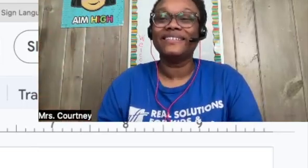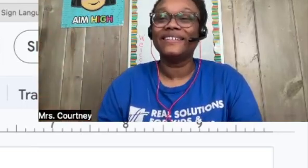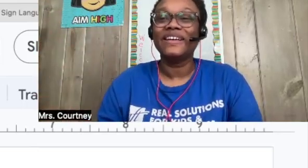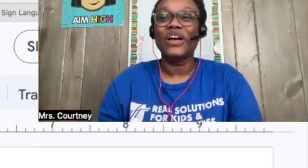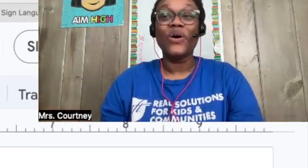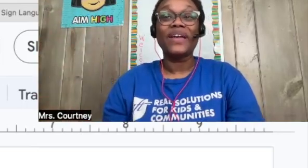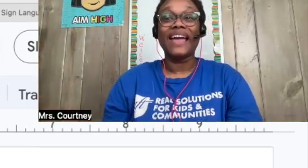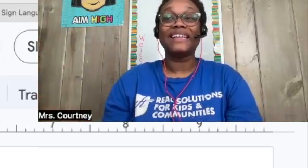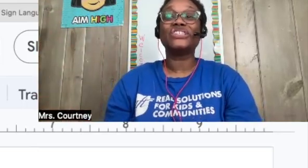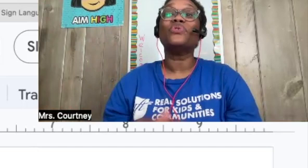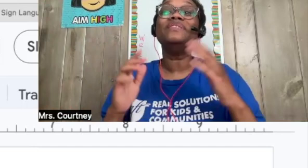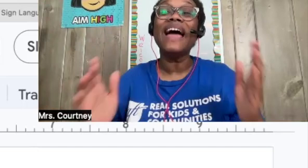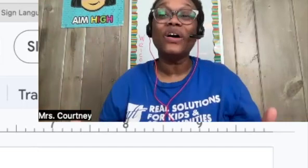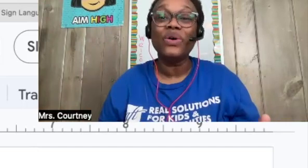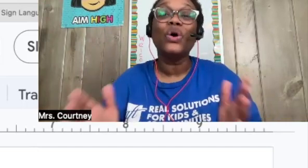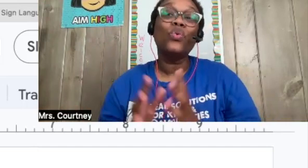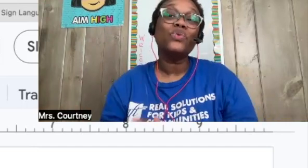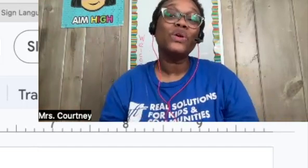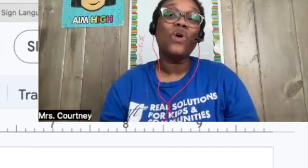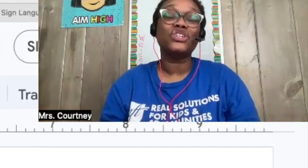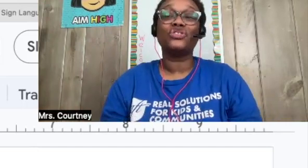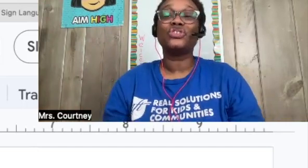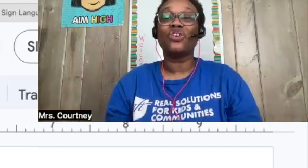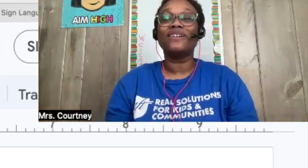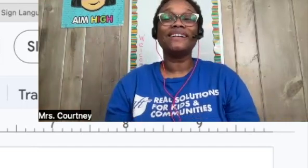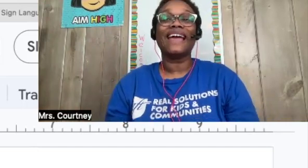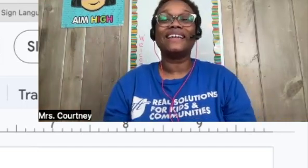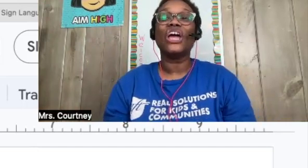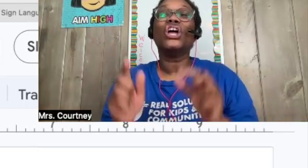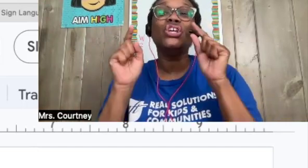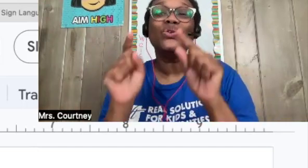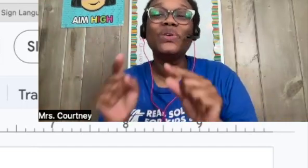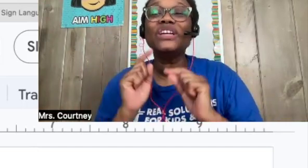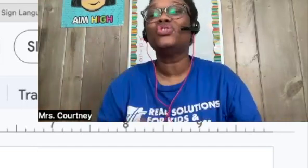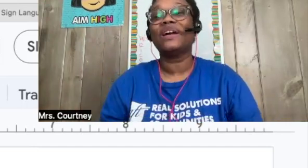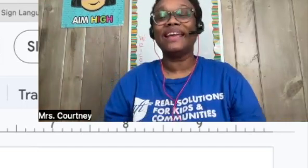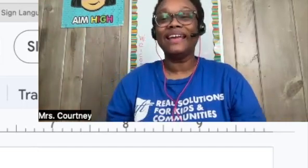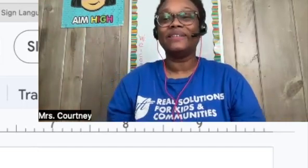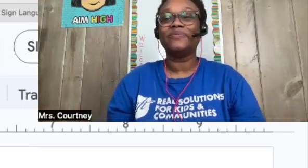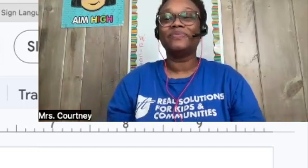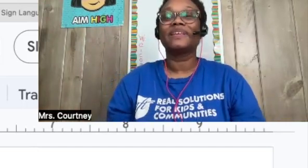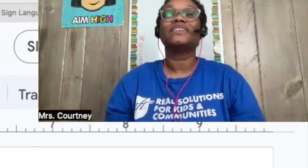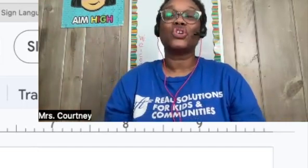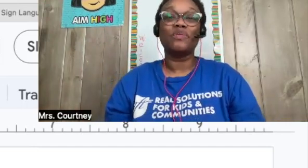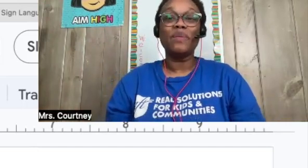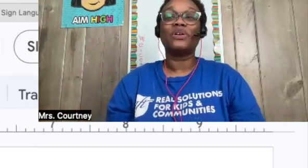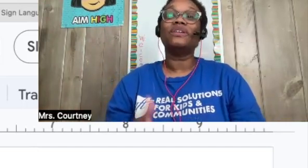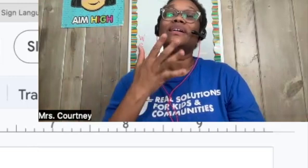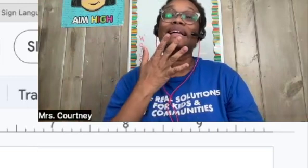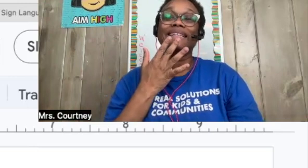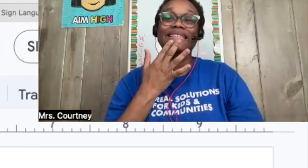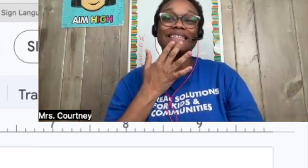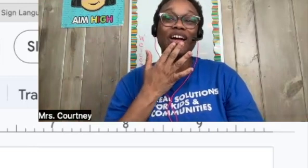Excellent. Okay, so now when we watch the song again, you can join in. So